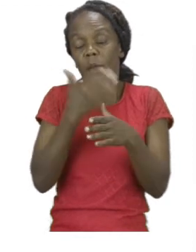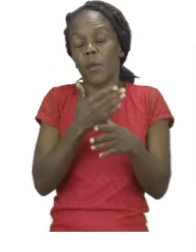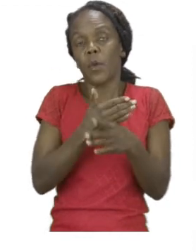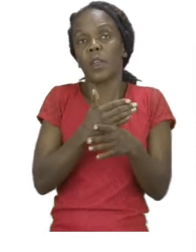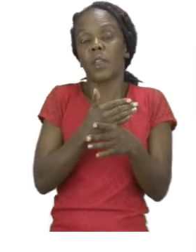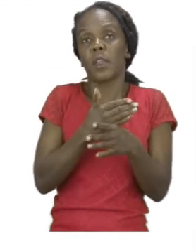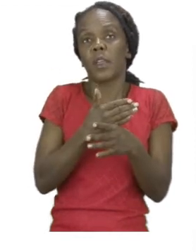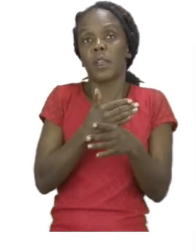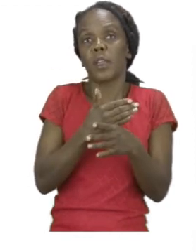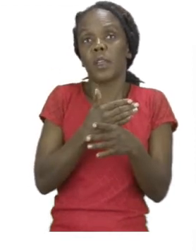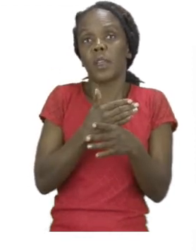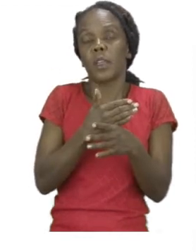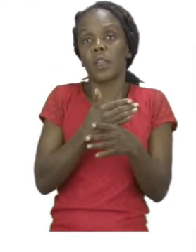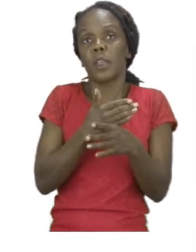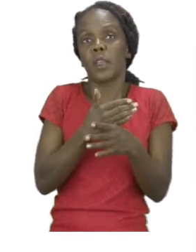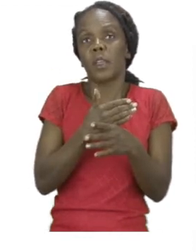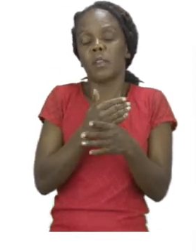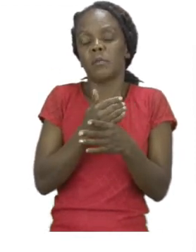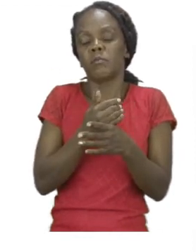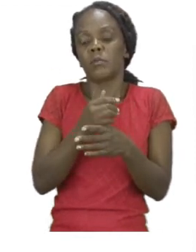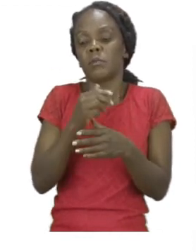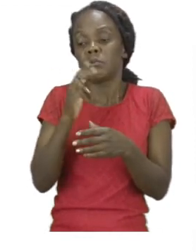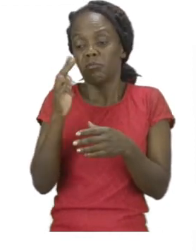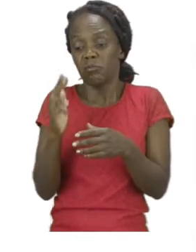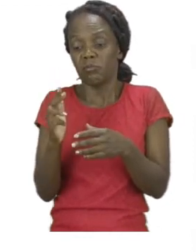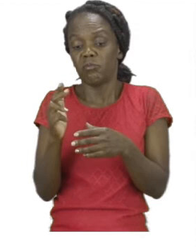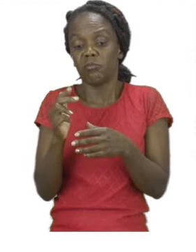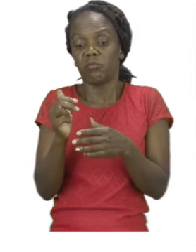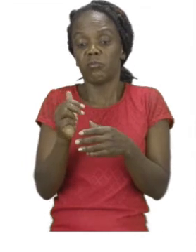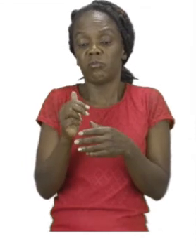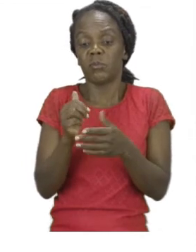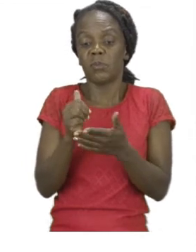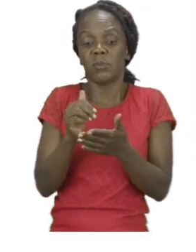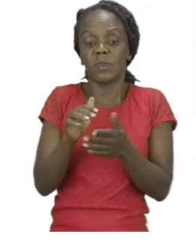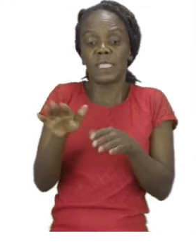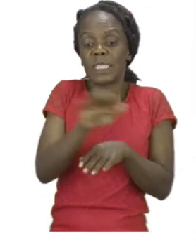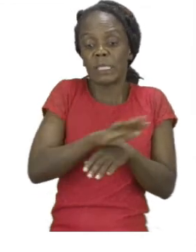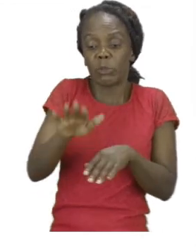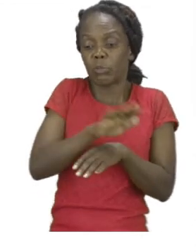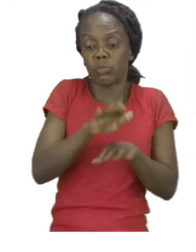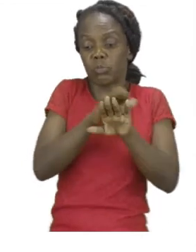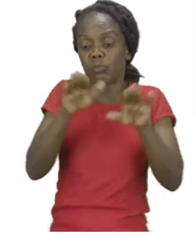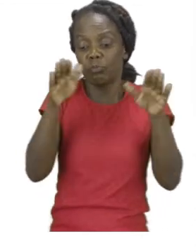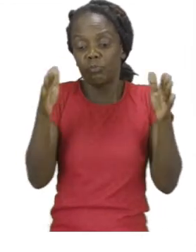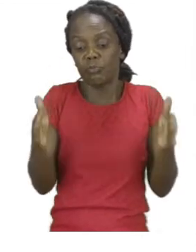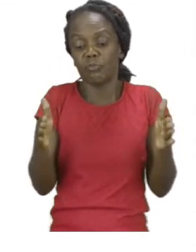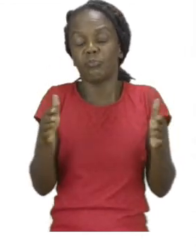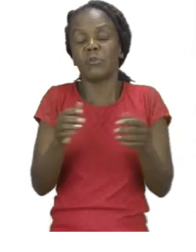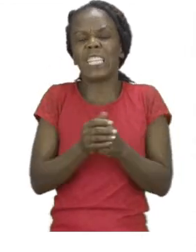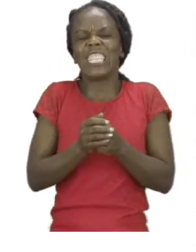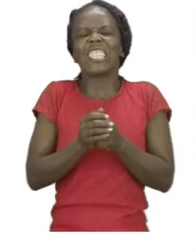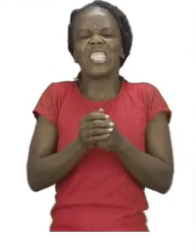is of someone dusting the tables. Uh-oh, and it looks like he's about to sneeze.